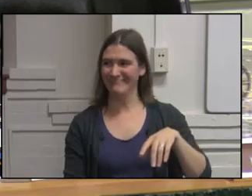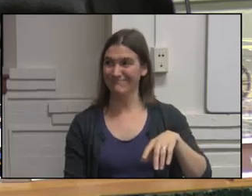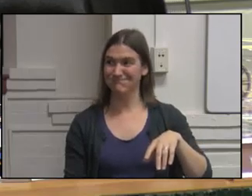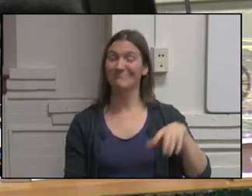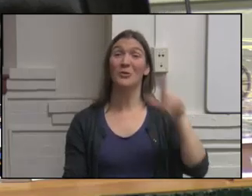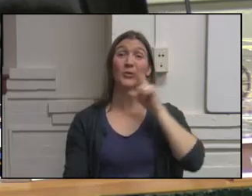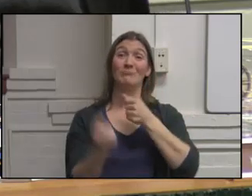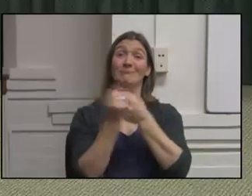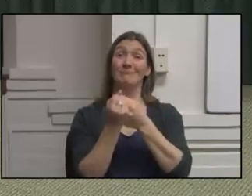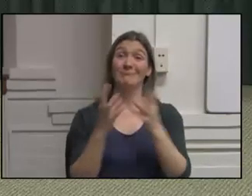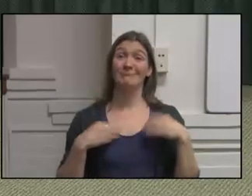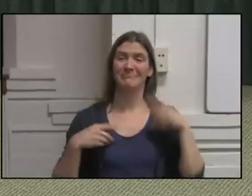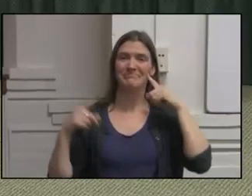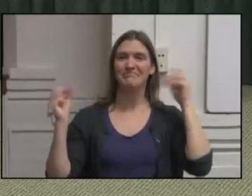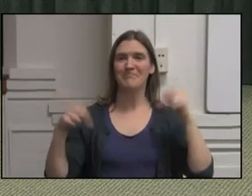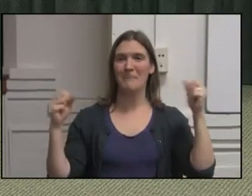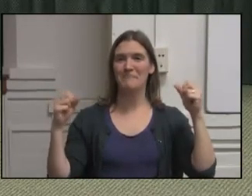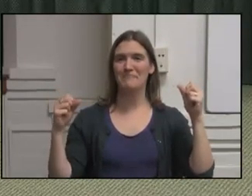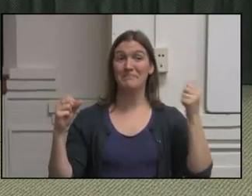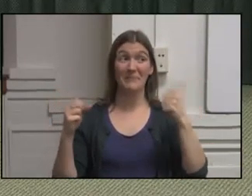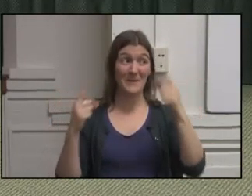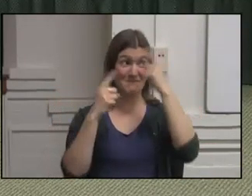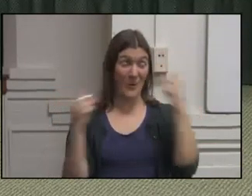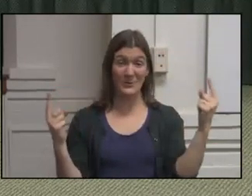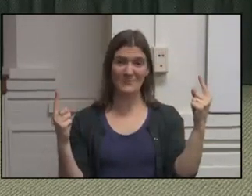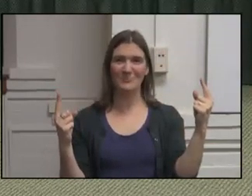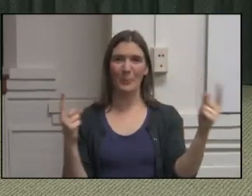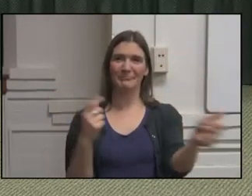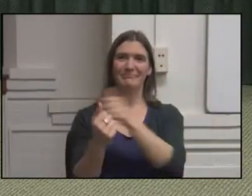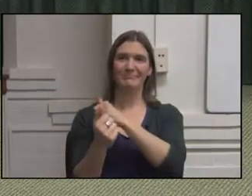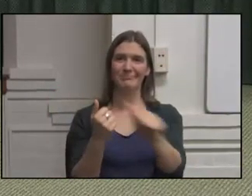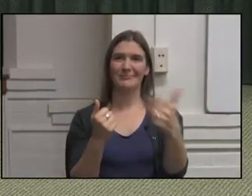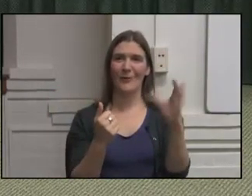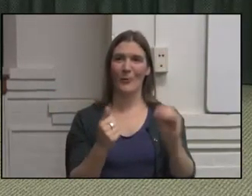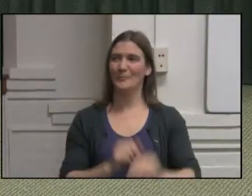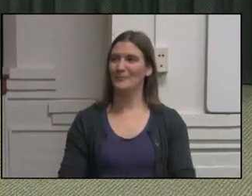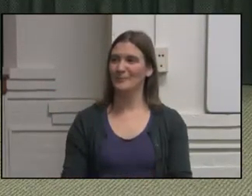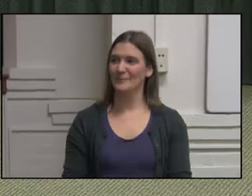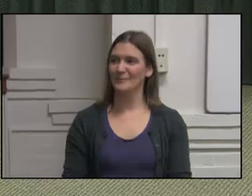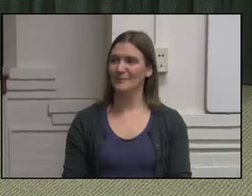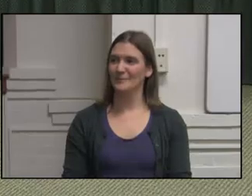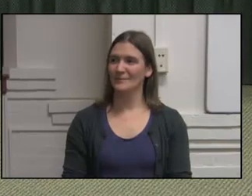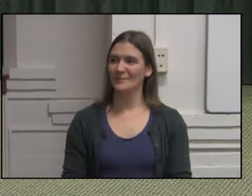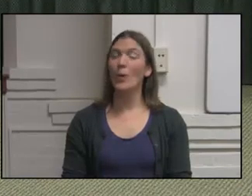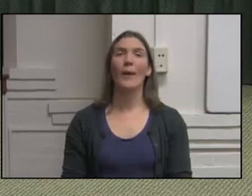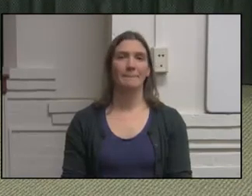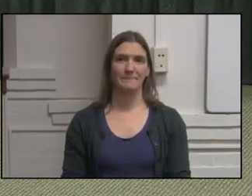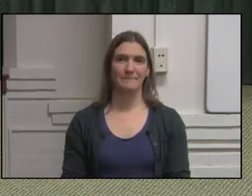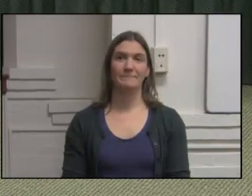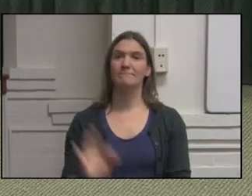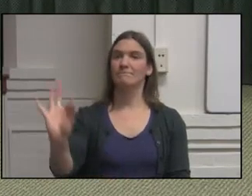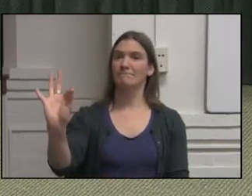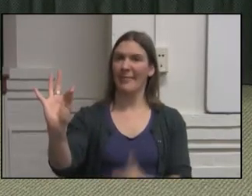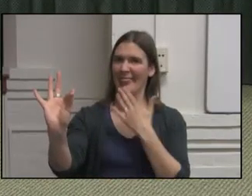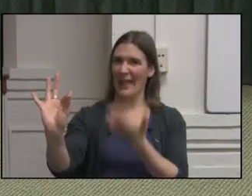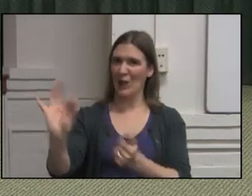All those in favor? Aye. Aye. Any opposed? Motion carries. Thank you. Thank you, Steve. That was